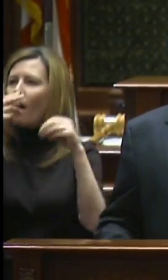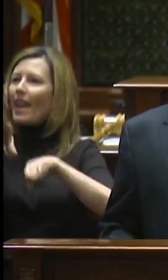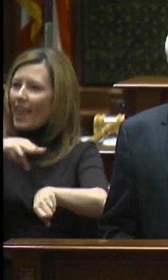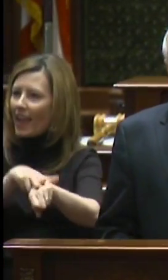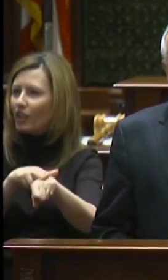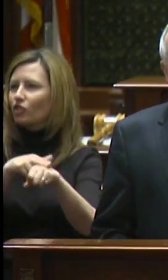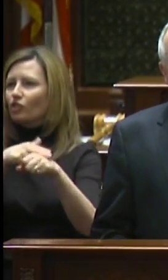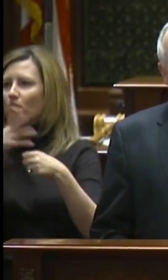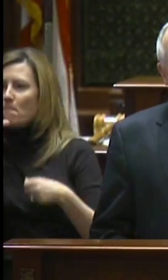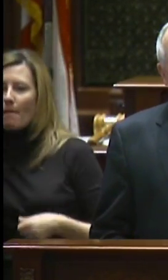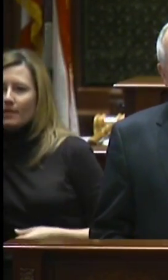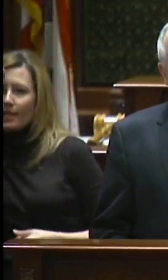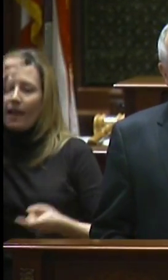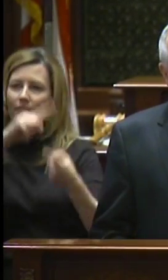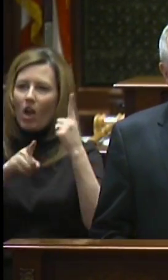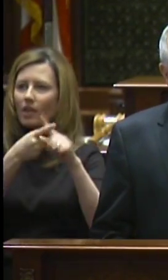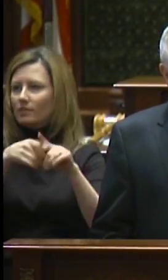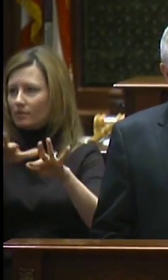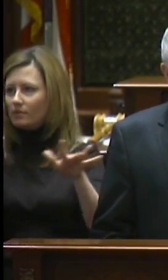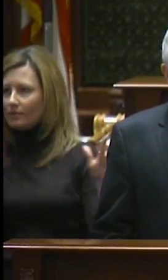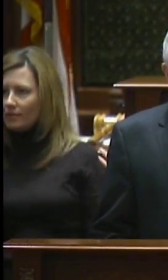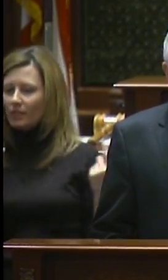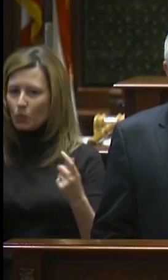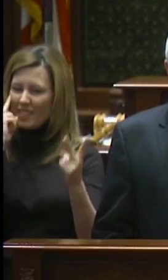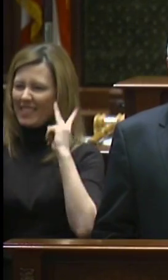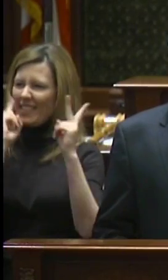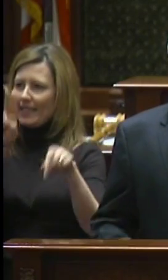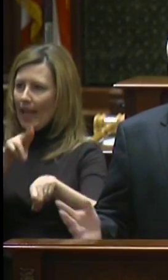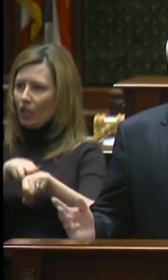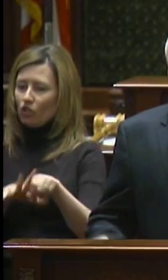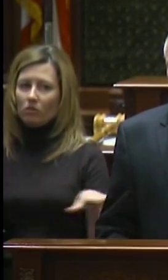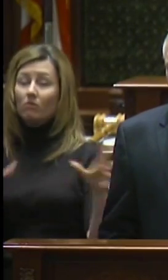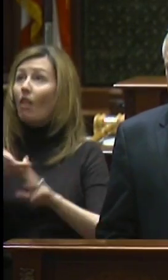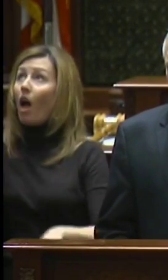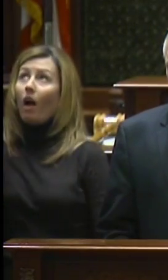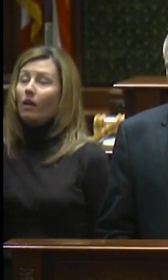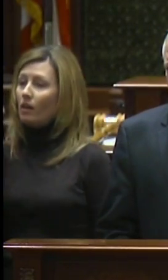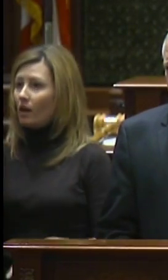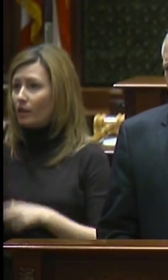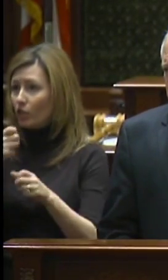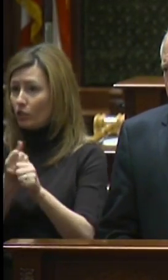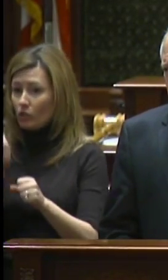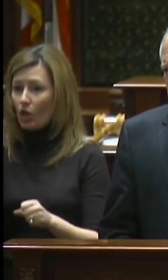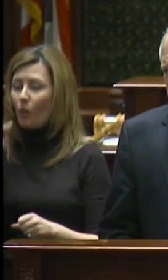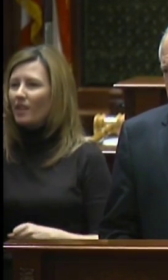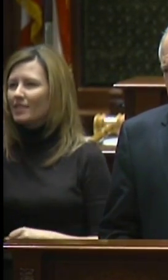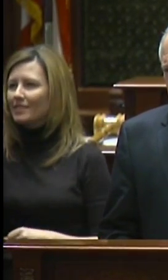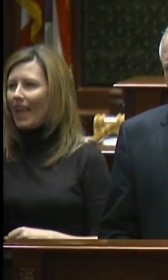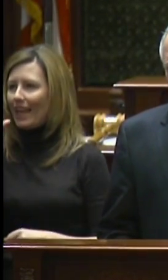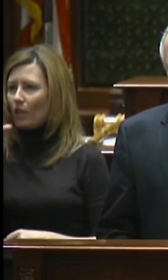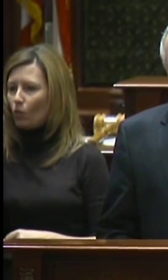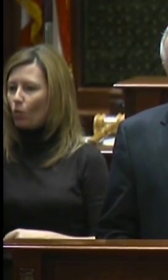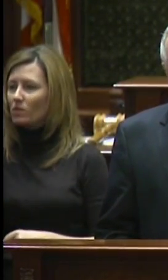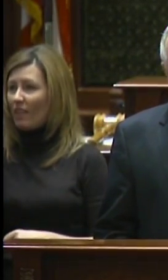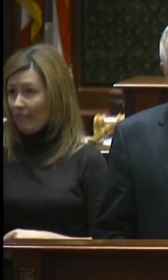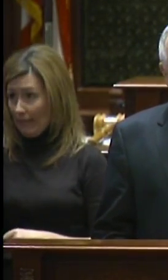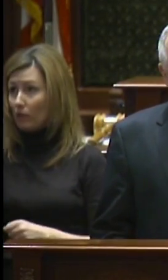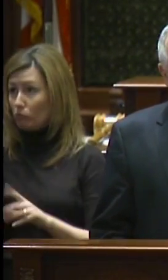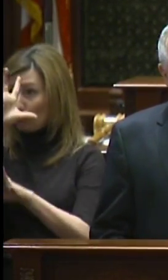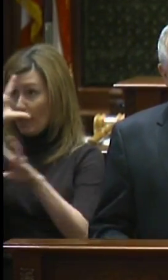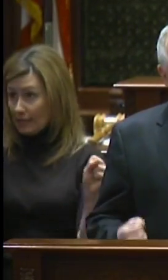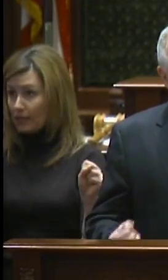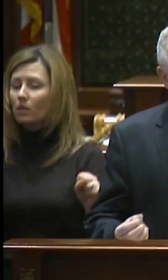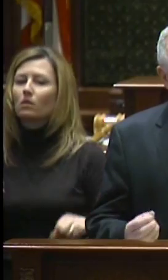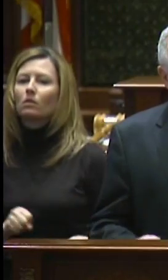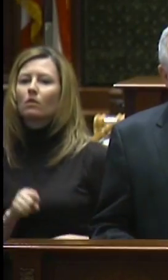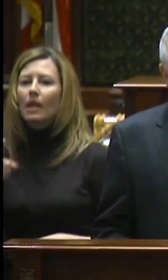with others, their friends, to see the wonders of nature. Long ago, 100 years ago, when Teddy Roosevelt was president of our country,